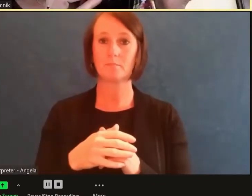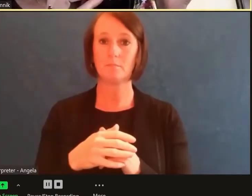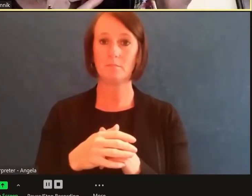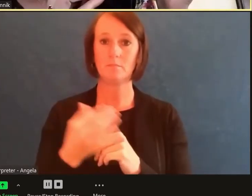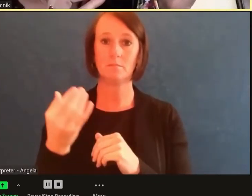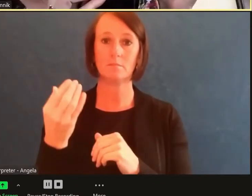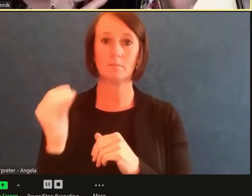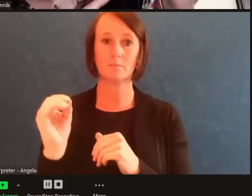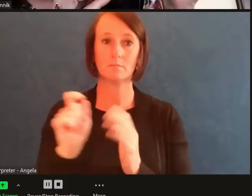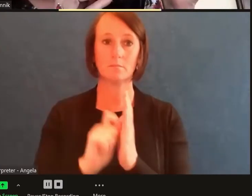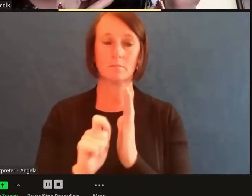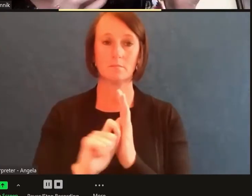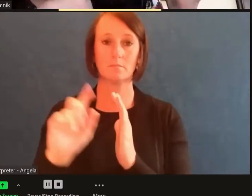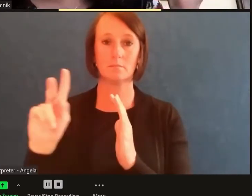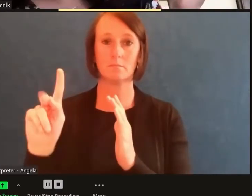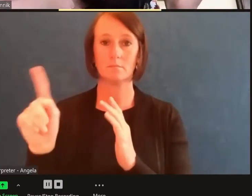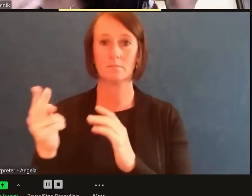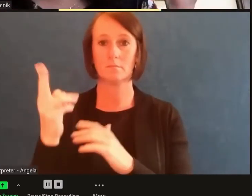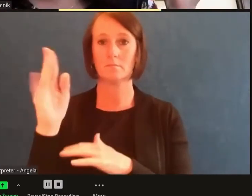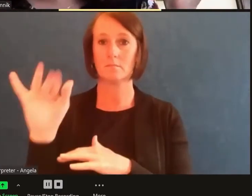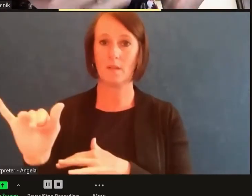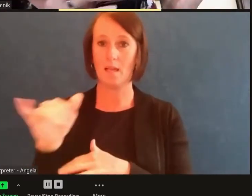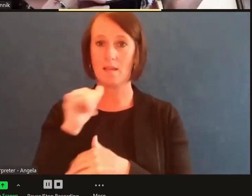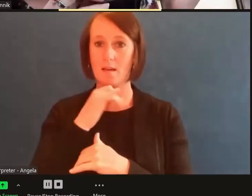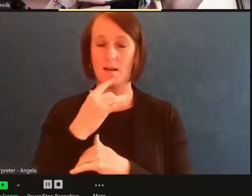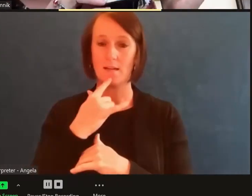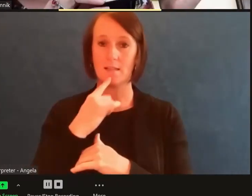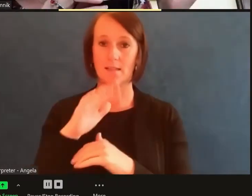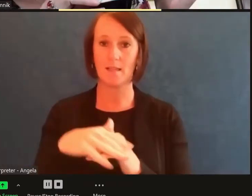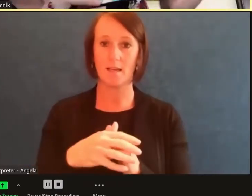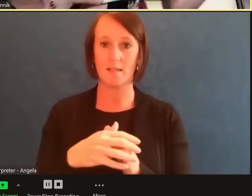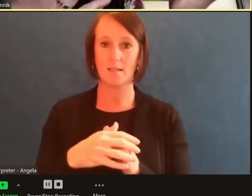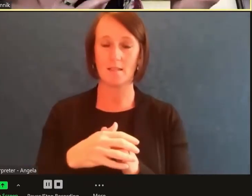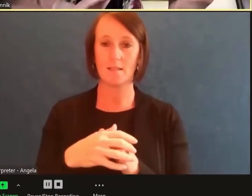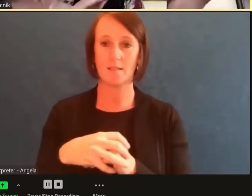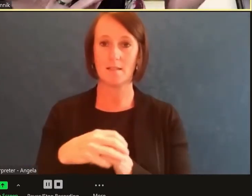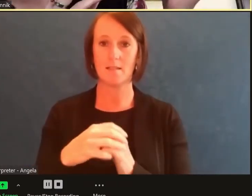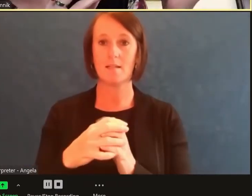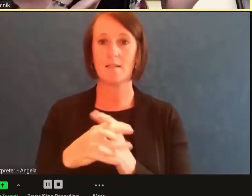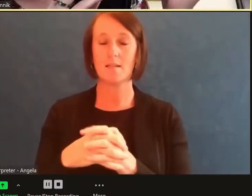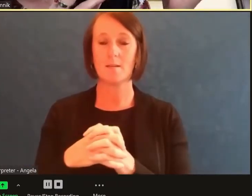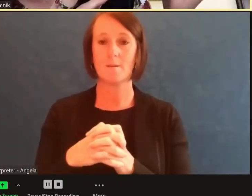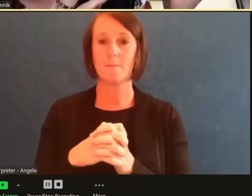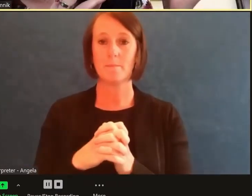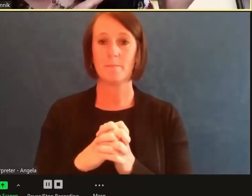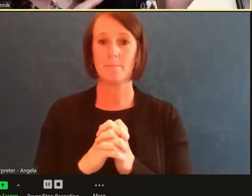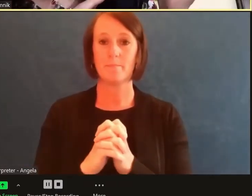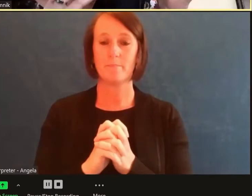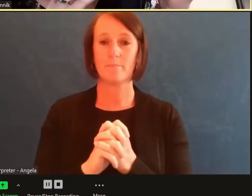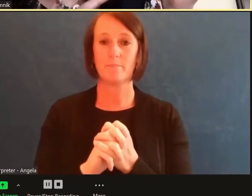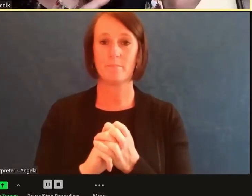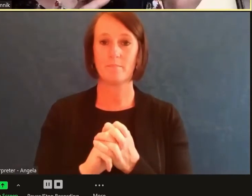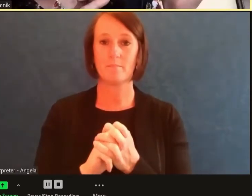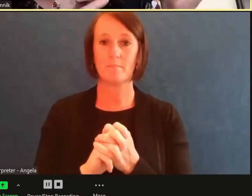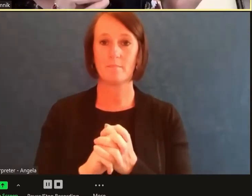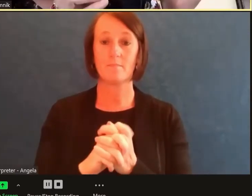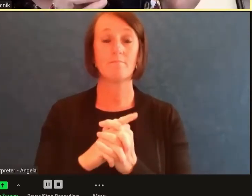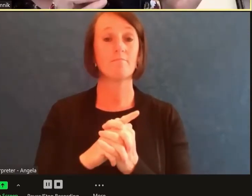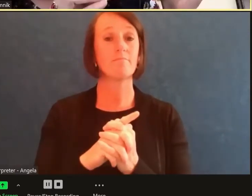Kathy Kaser. Oh, yes. And I didn't say that when I referred to it before, but a great place to